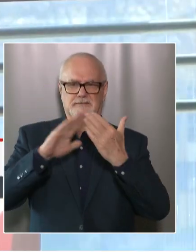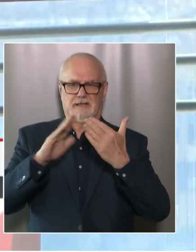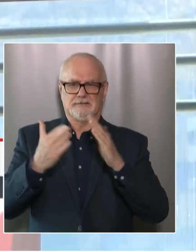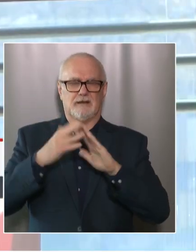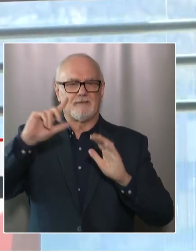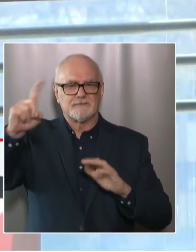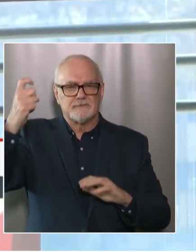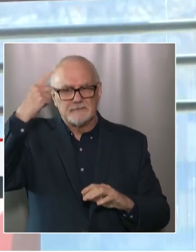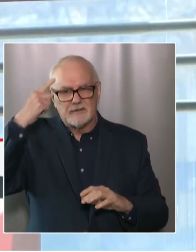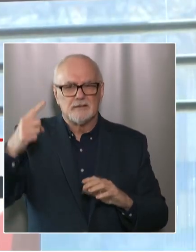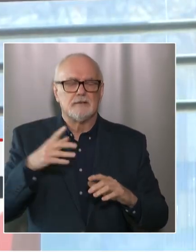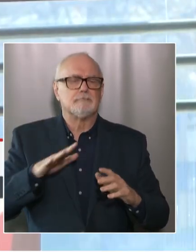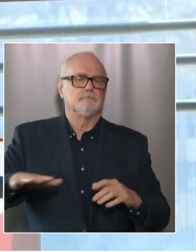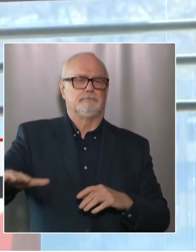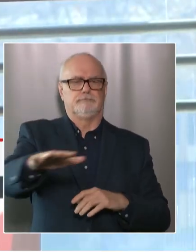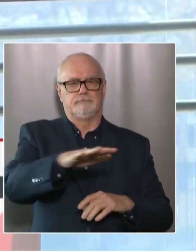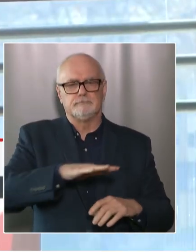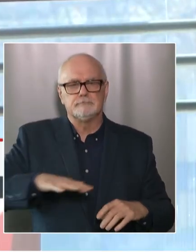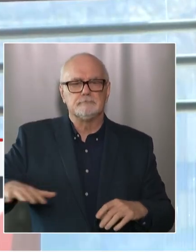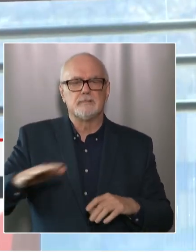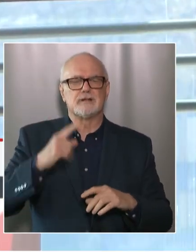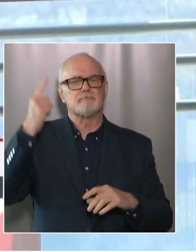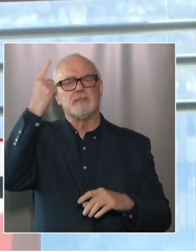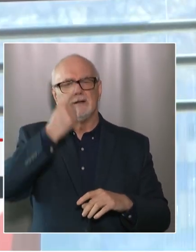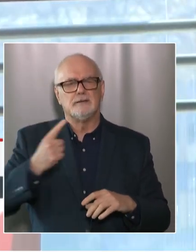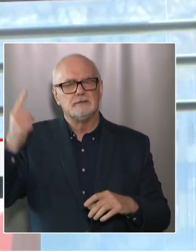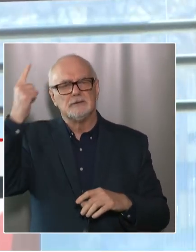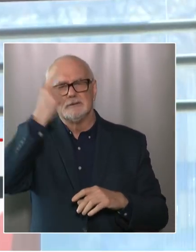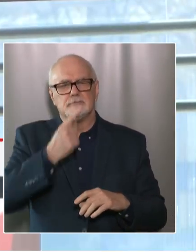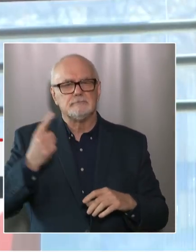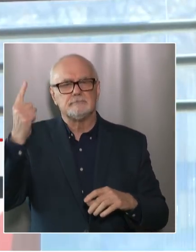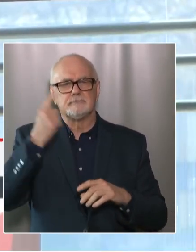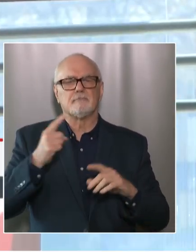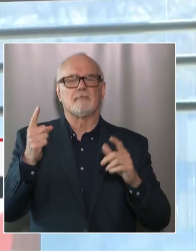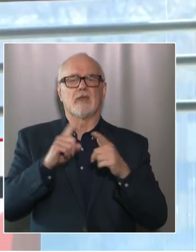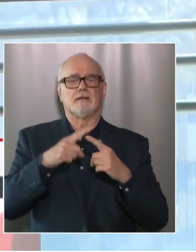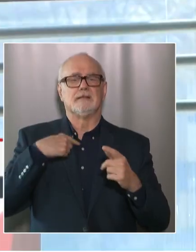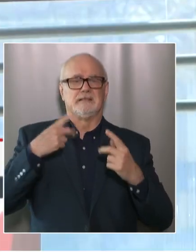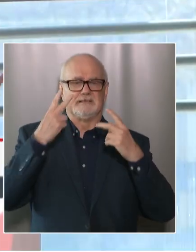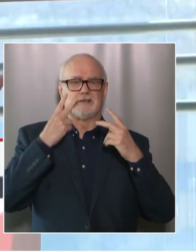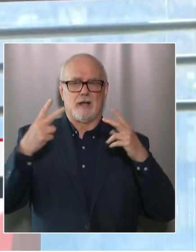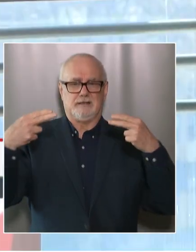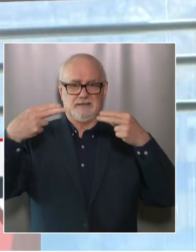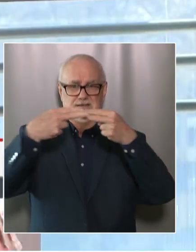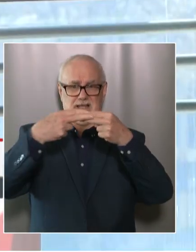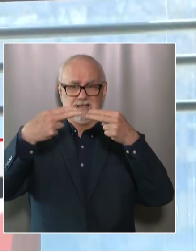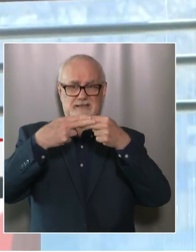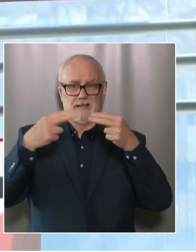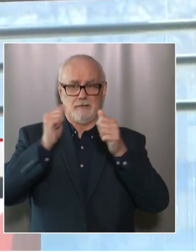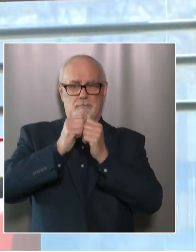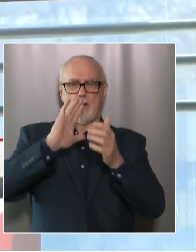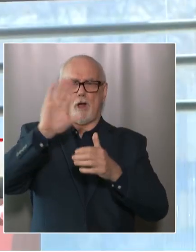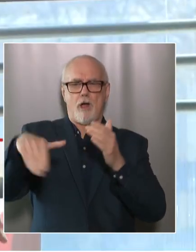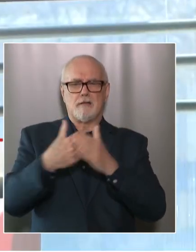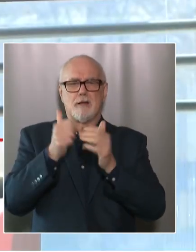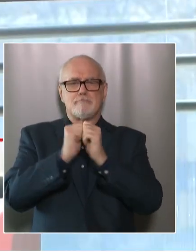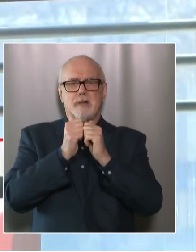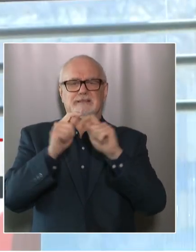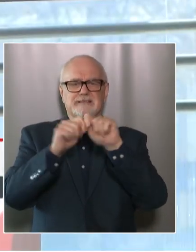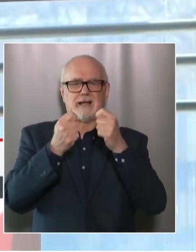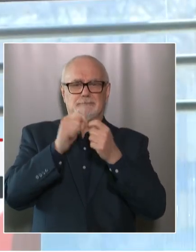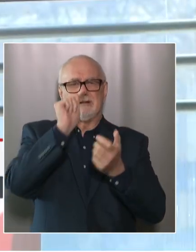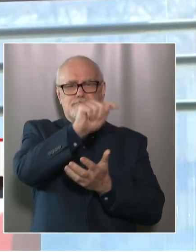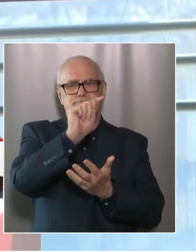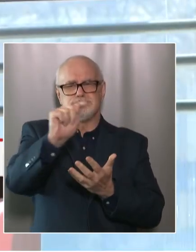at it and I said, that's all the teams in our city limits by 2030. And there's only, I